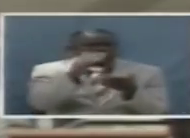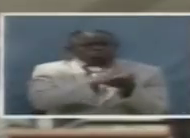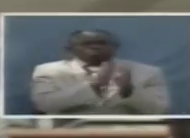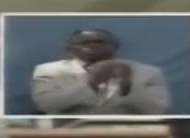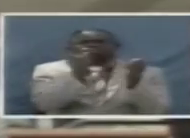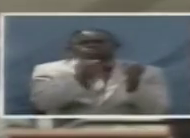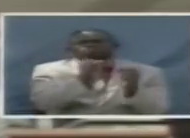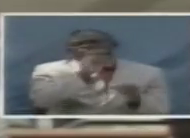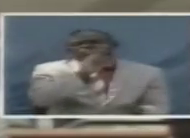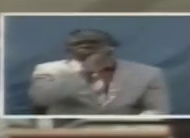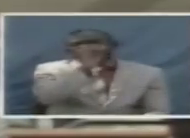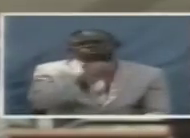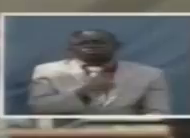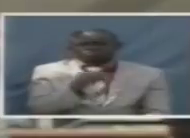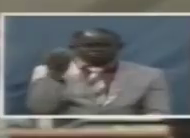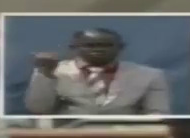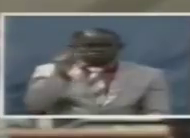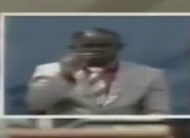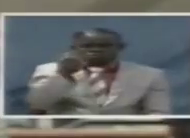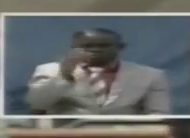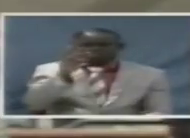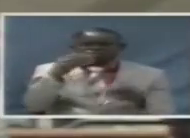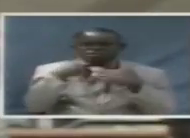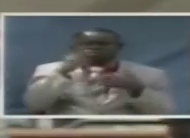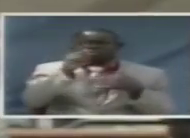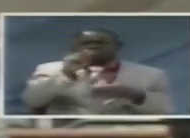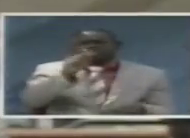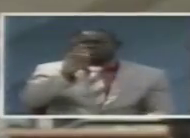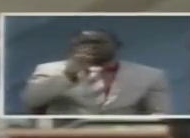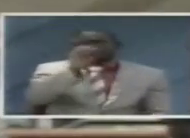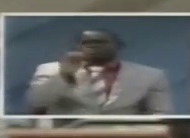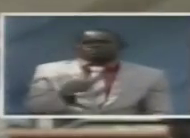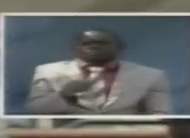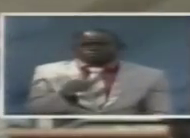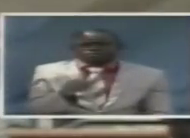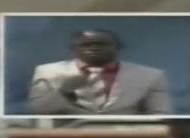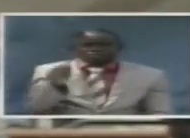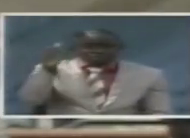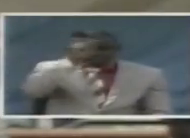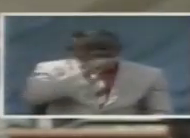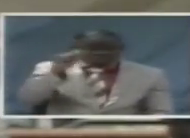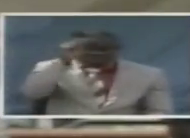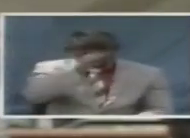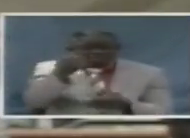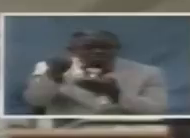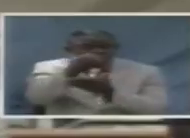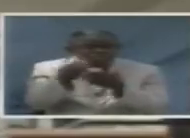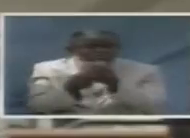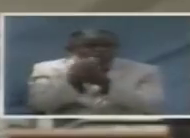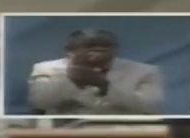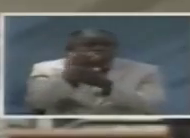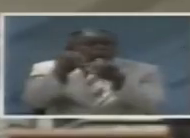from 1.7% in 2016. Sub-Saharan Africa growth is projected to expand